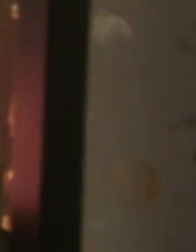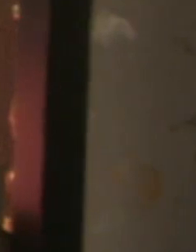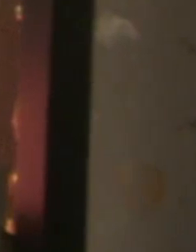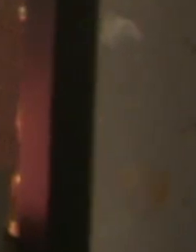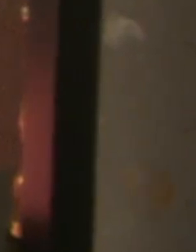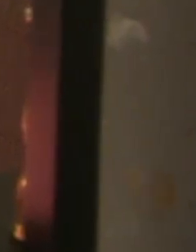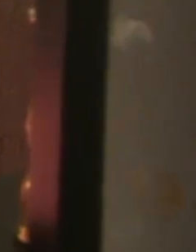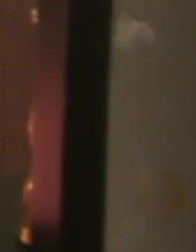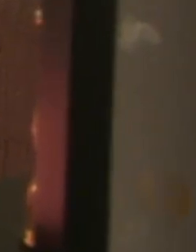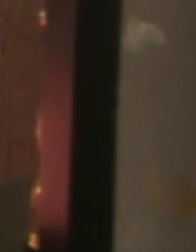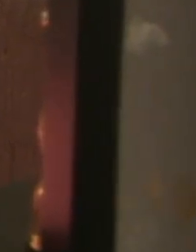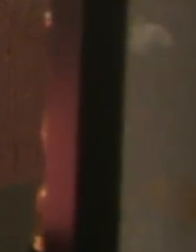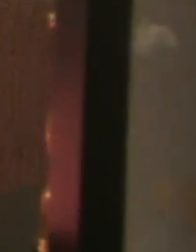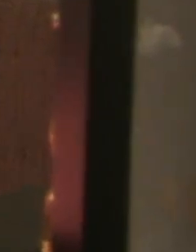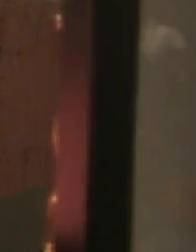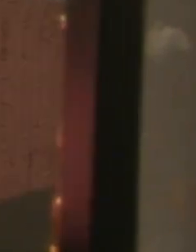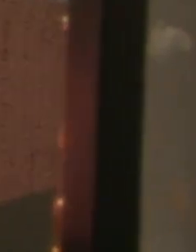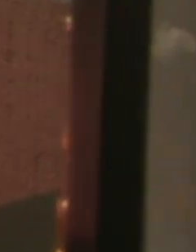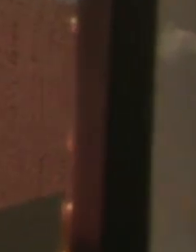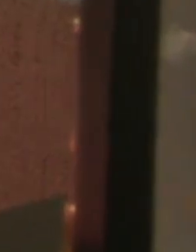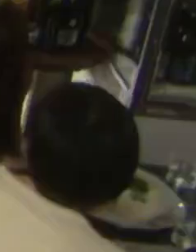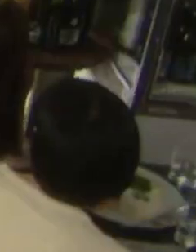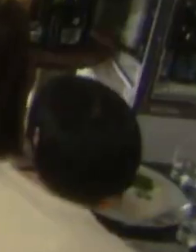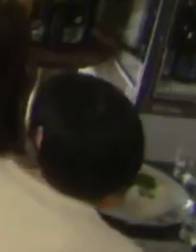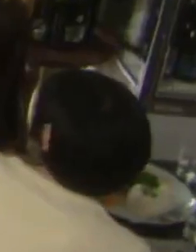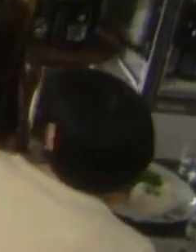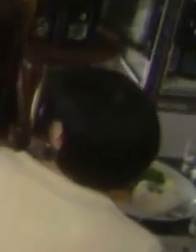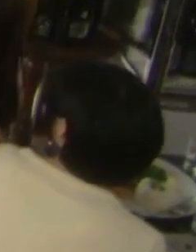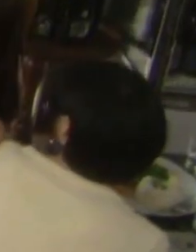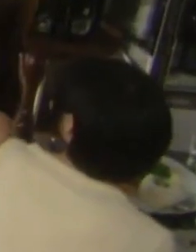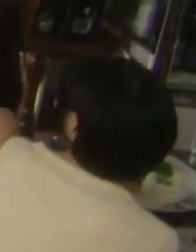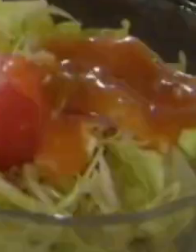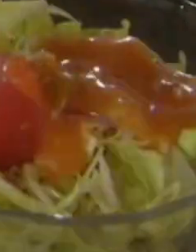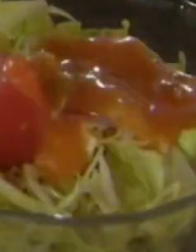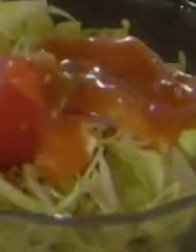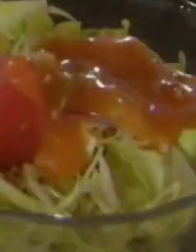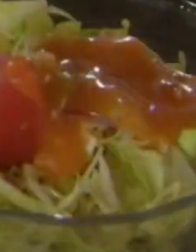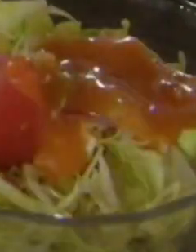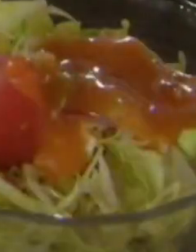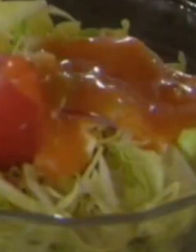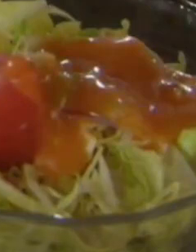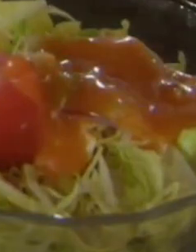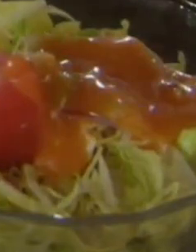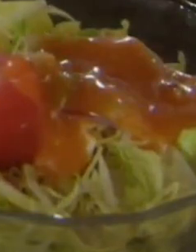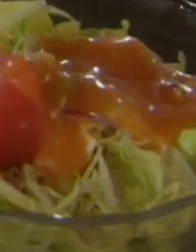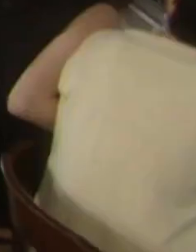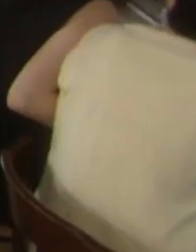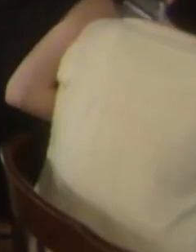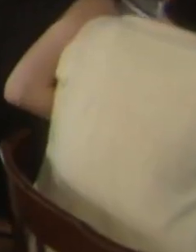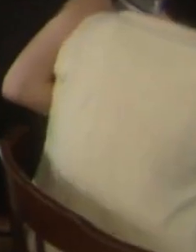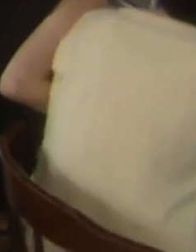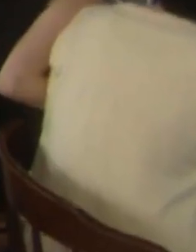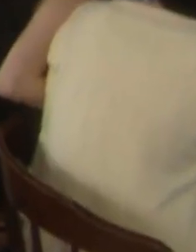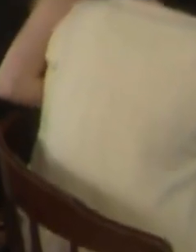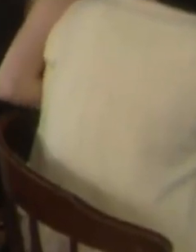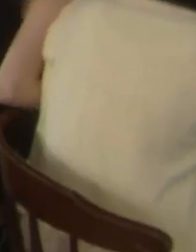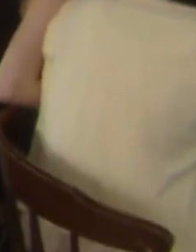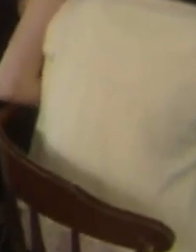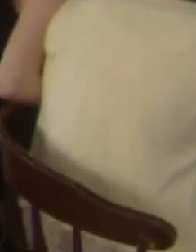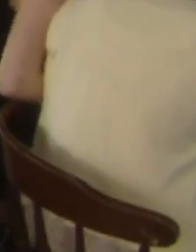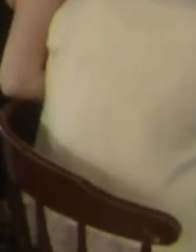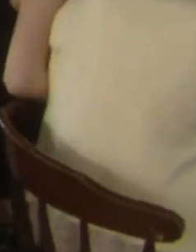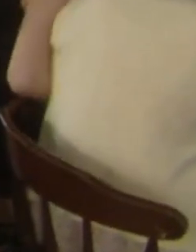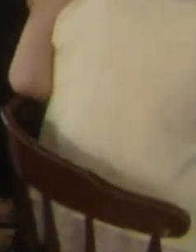Él creía tener la vida perfecta. La juventud era el ingrediente para ser feliz. En sus manos tenía un futuro